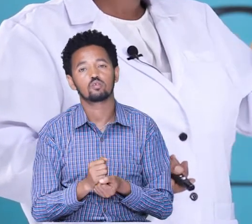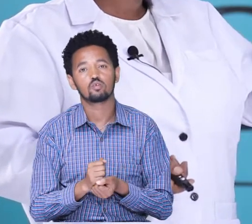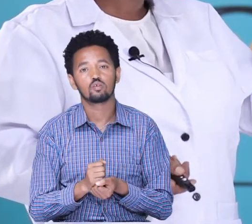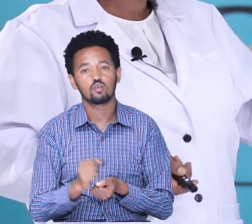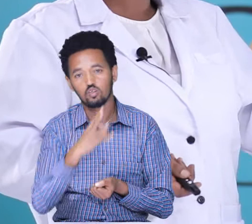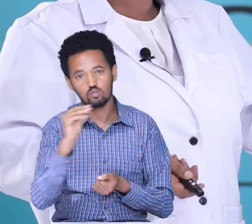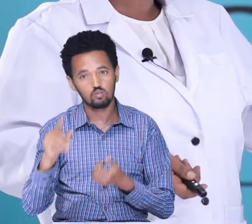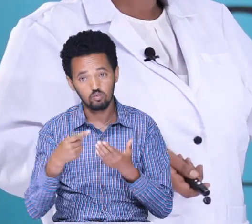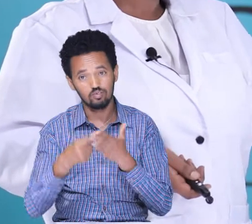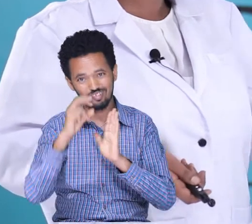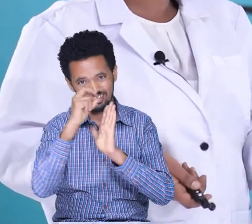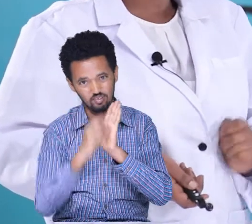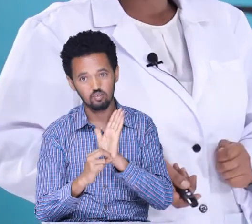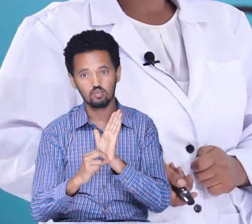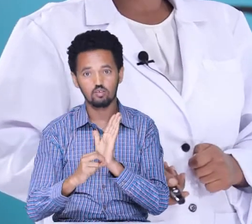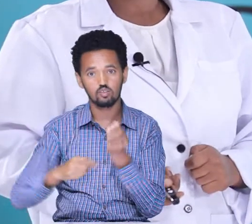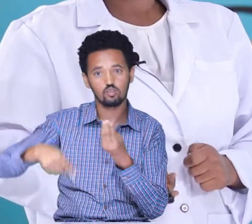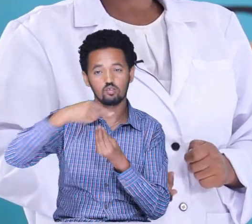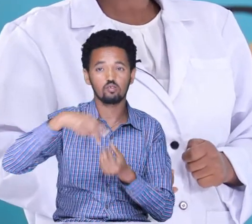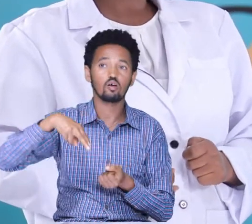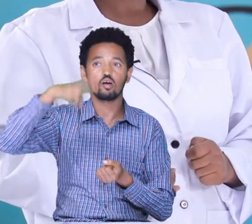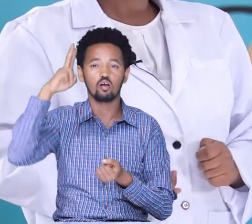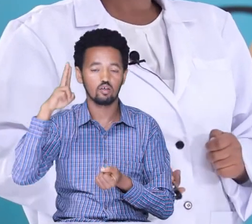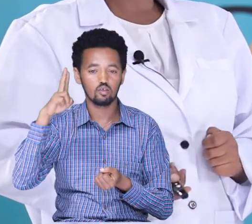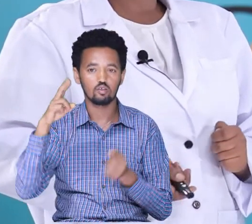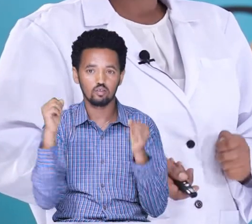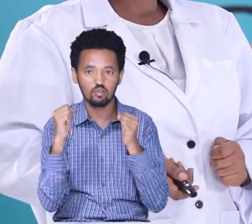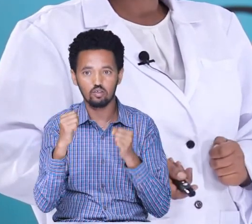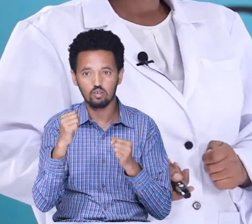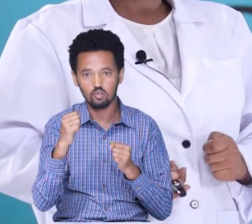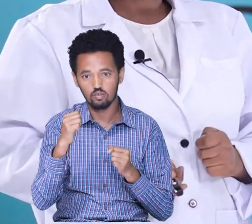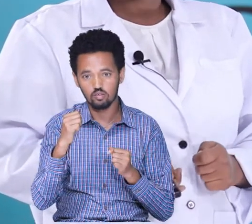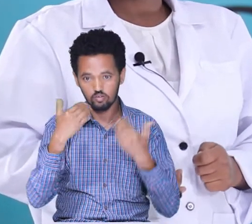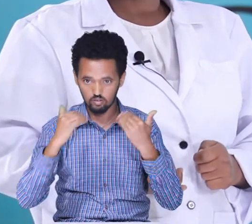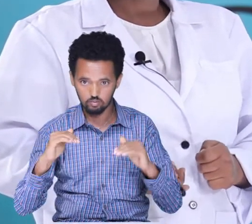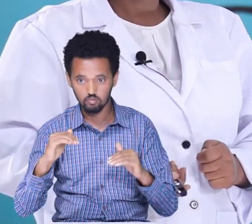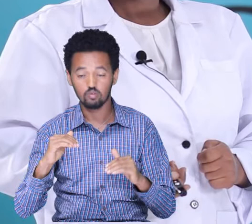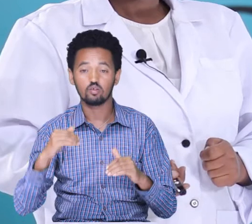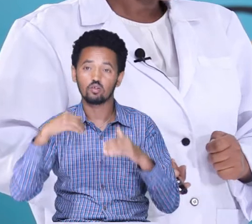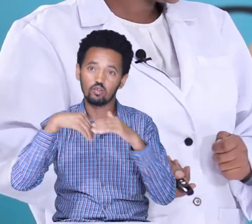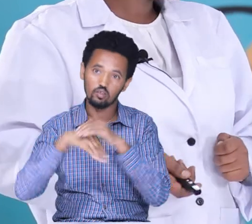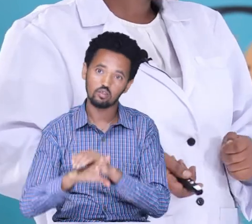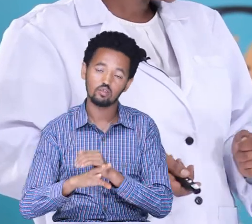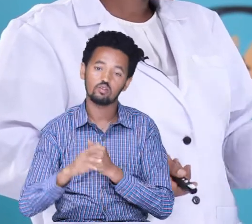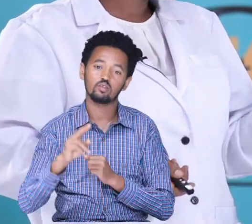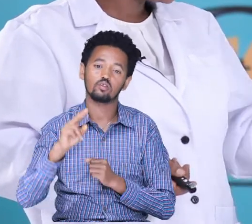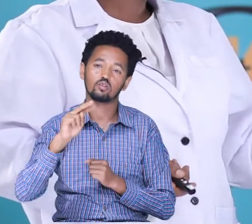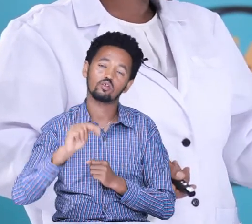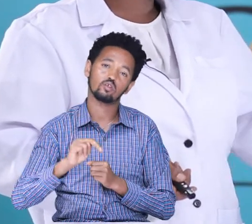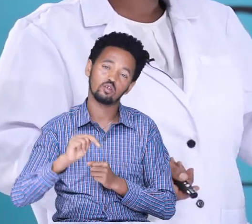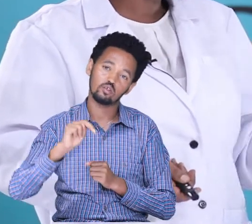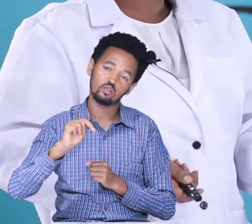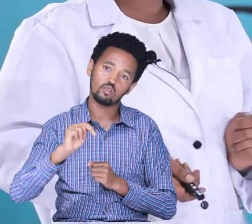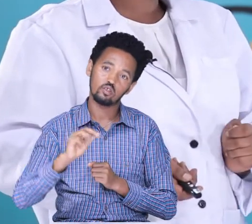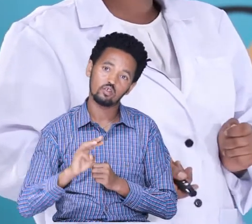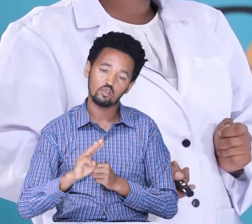So as a result, areas of high temperature are found in the southern Africa. And in the north